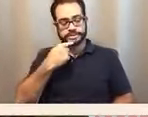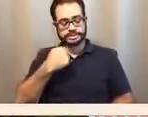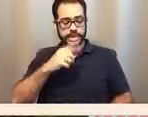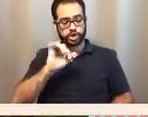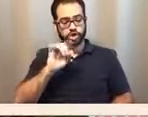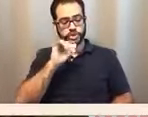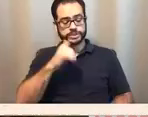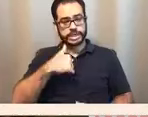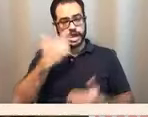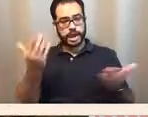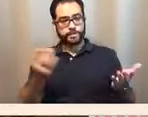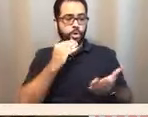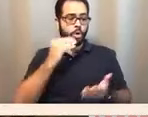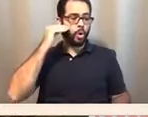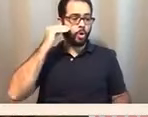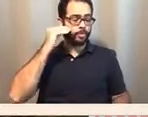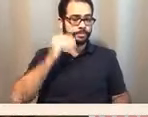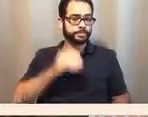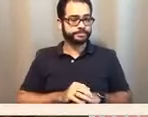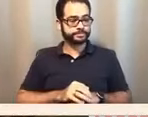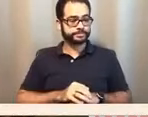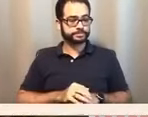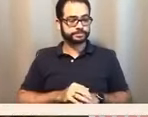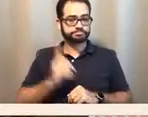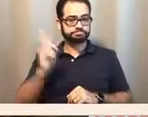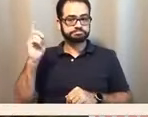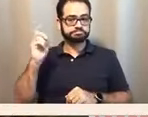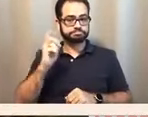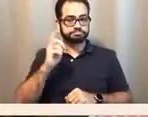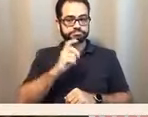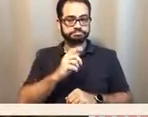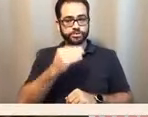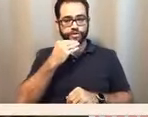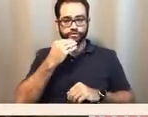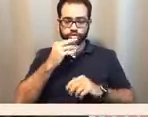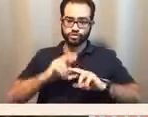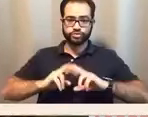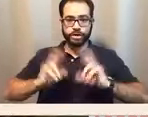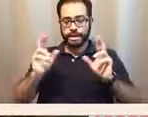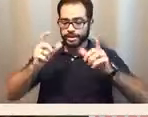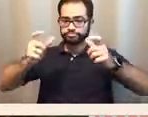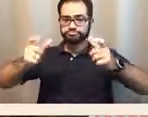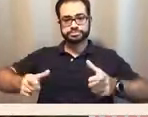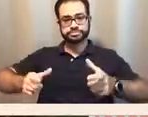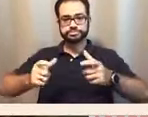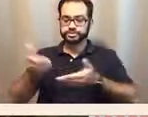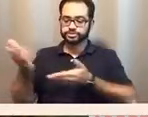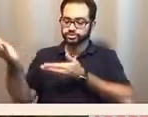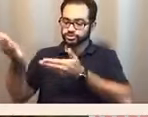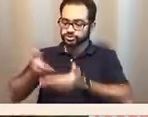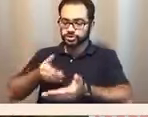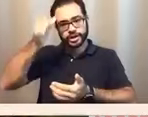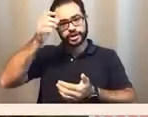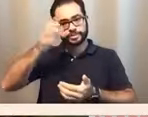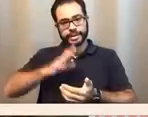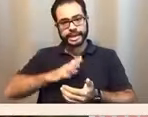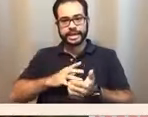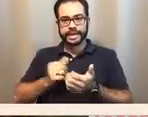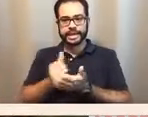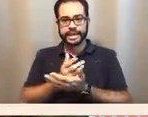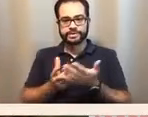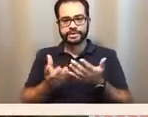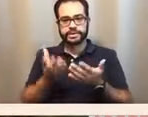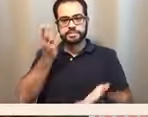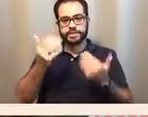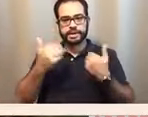home." And he'd come out and have the dinner ready and serve the man and everything, and he may have his little cigar or